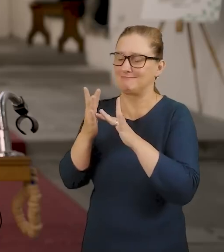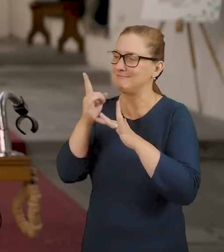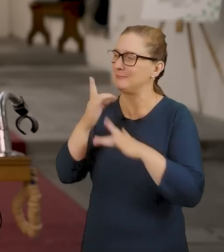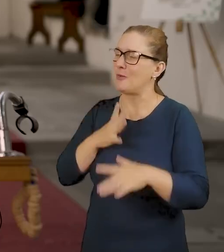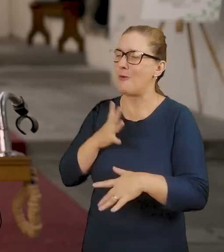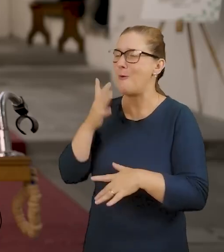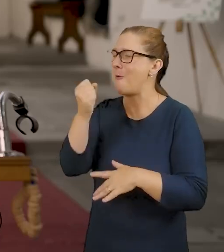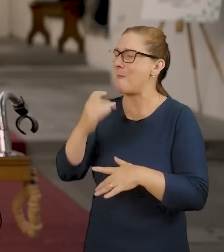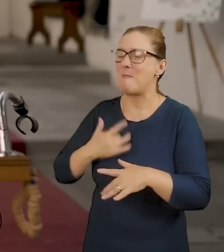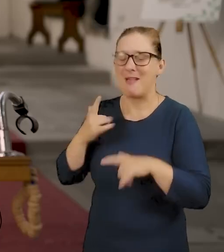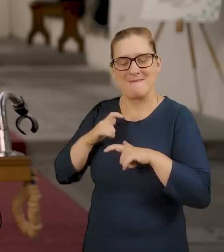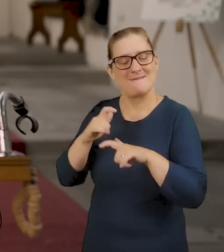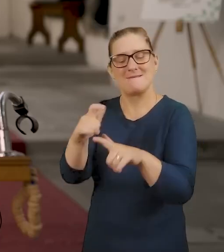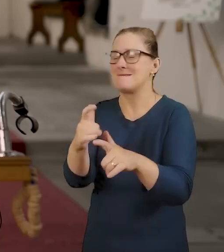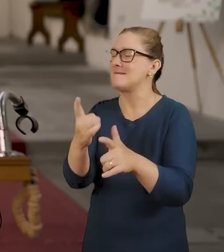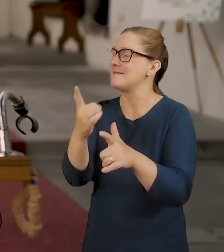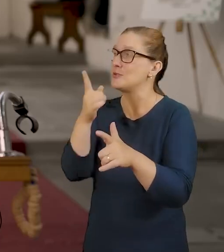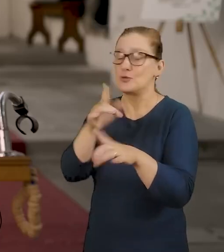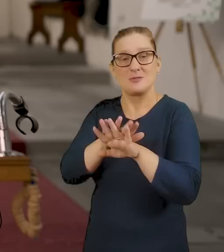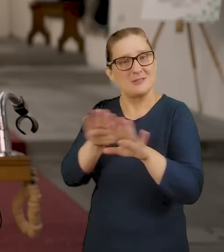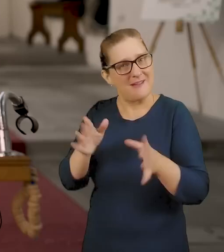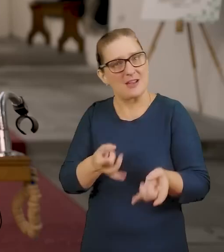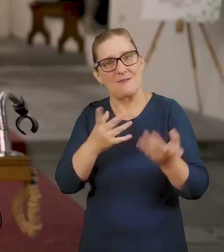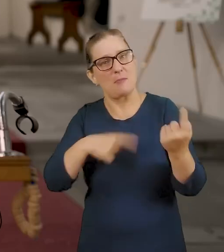hope. Thank you, Lord, that you never give up on us.